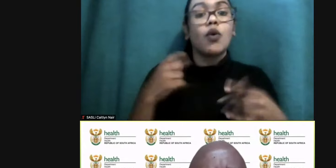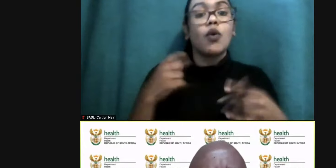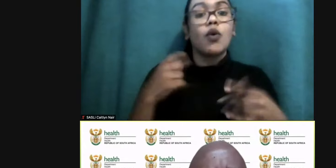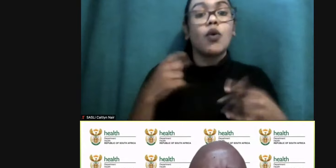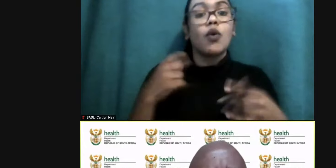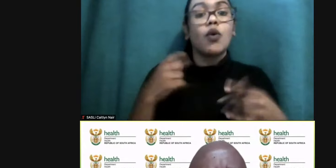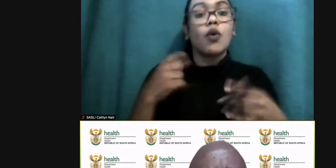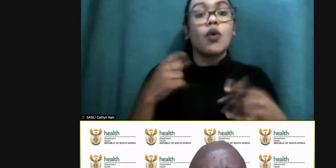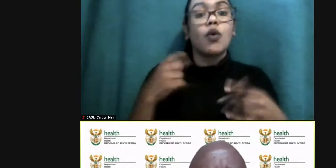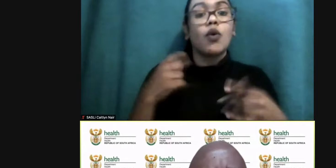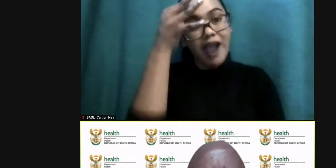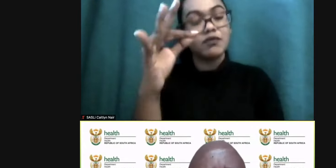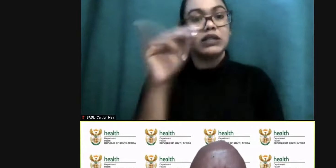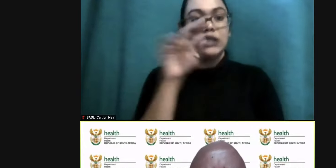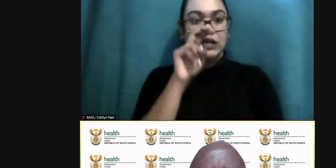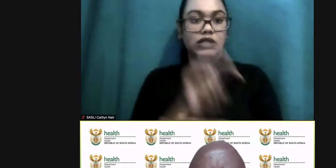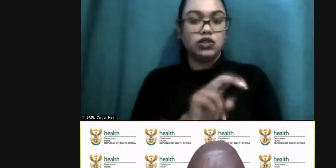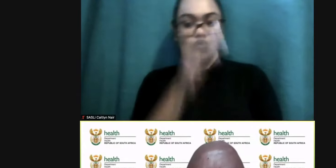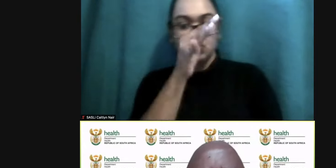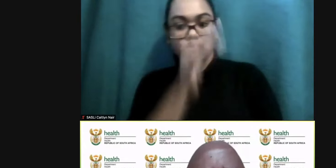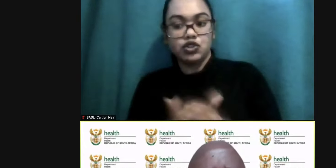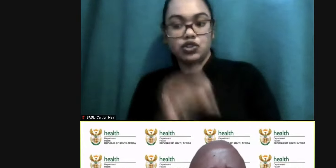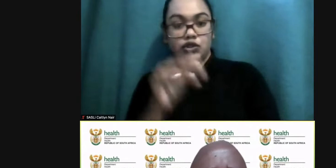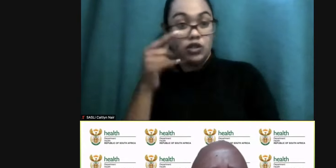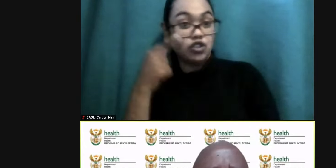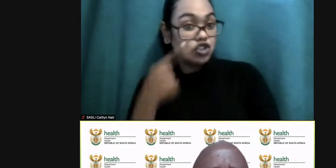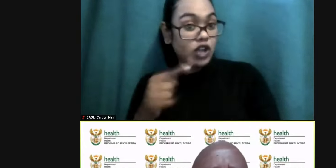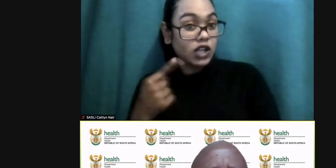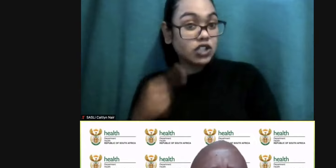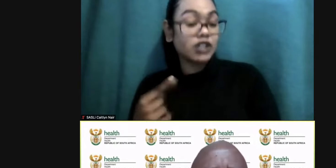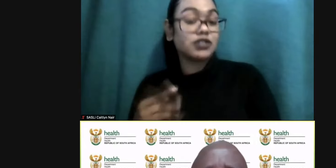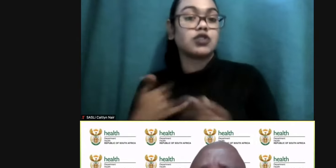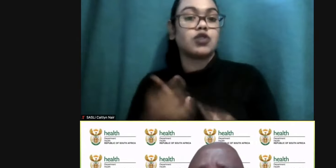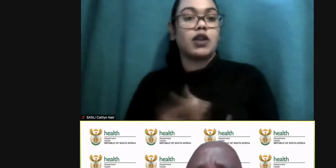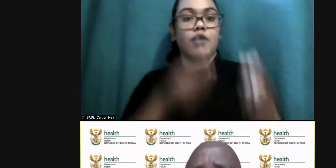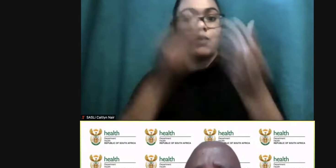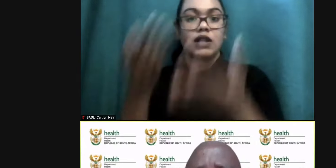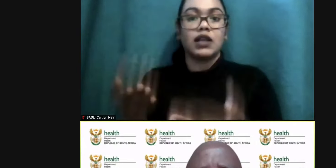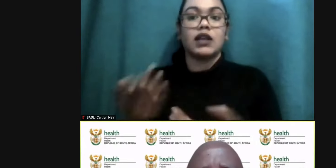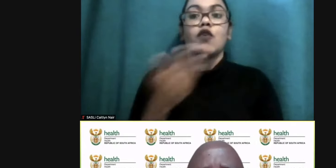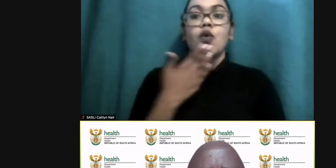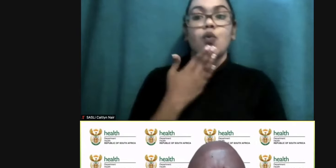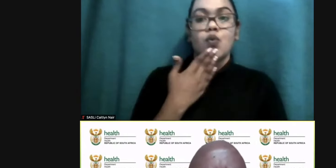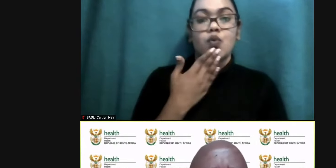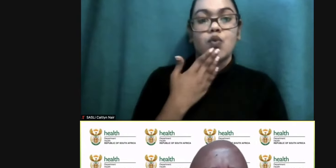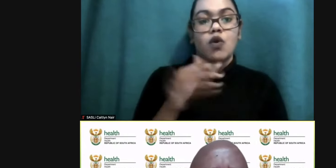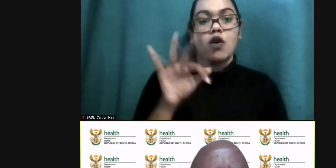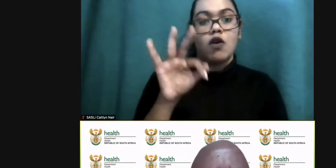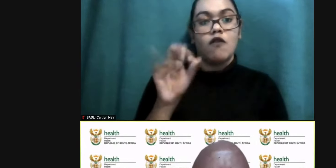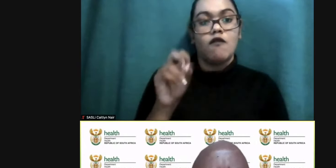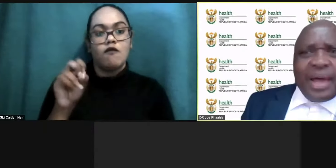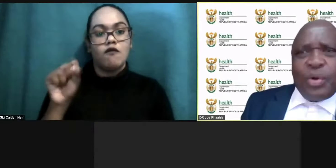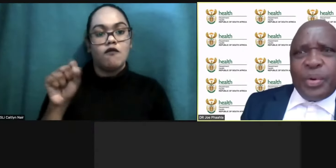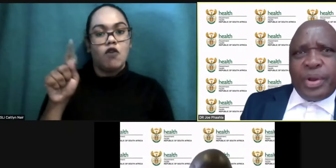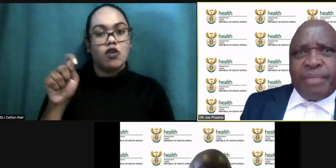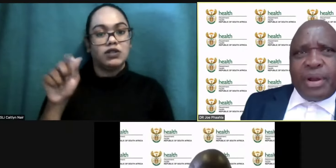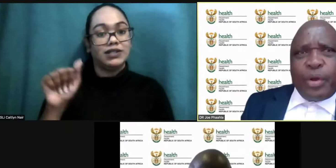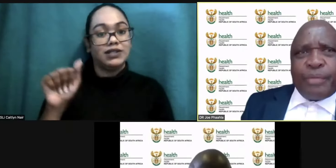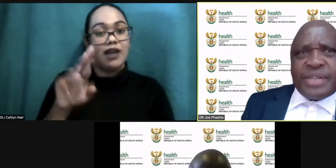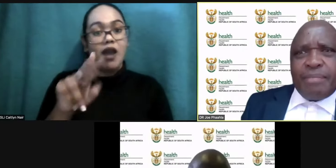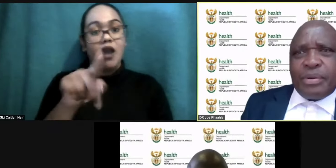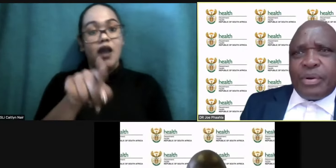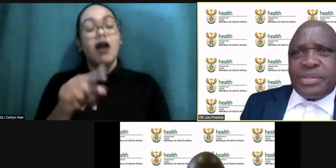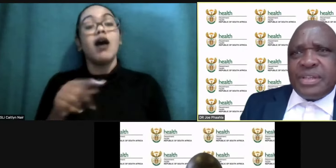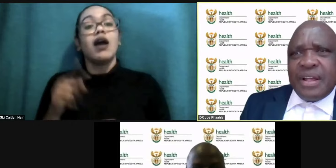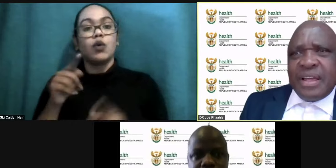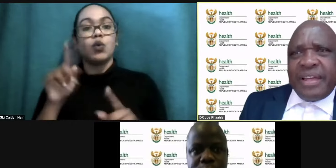to be looking at. But over to you, Foster. I'm sure there will be lots and lots of questions. I know we don't have a lot